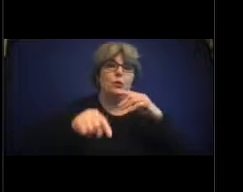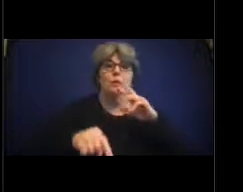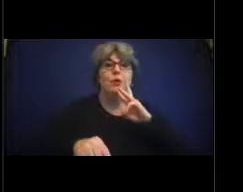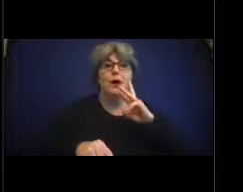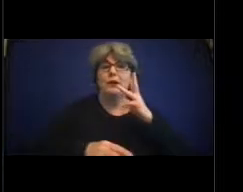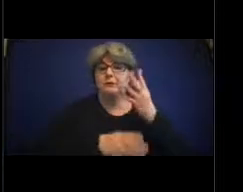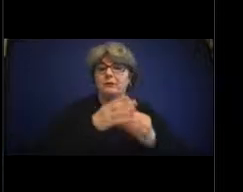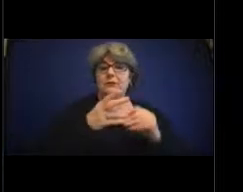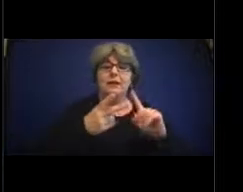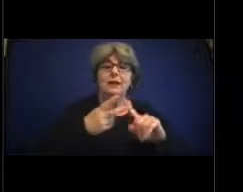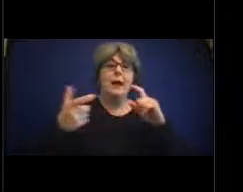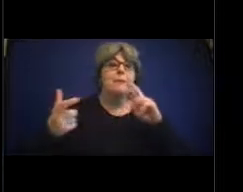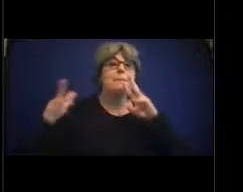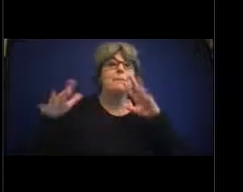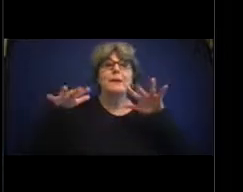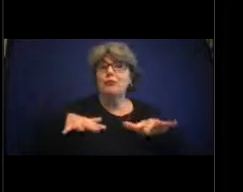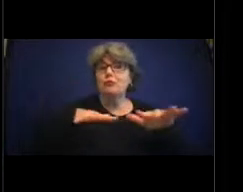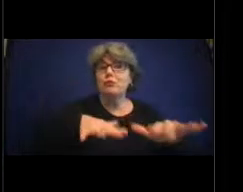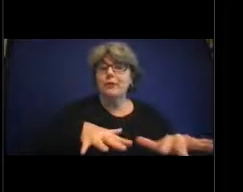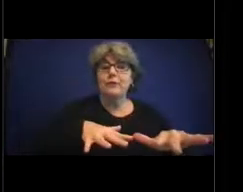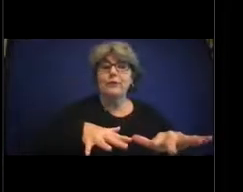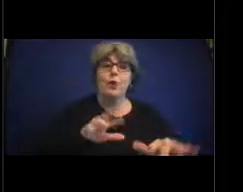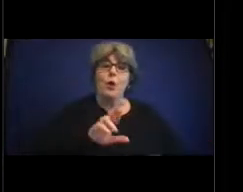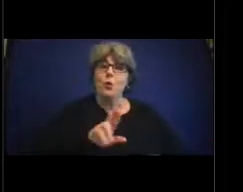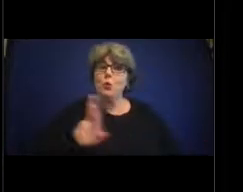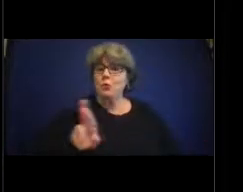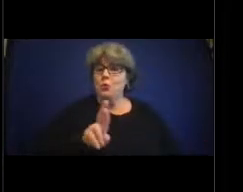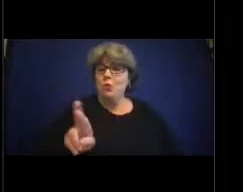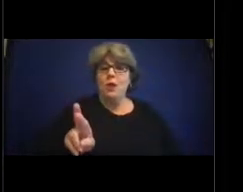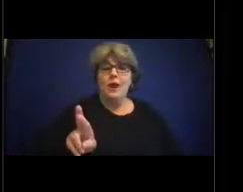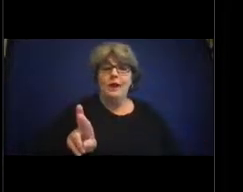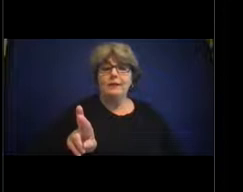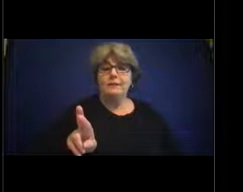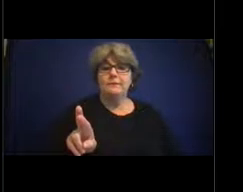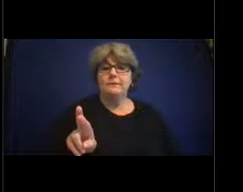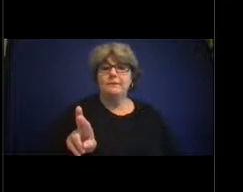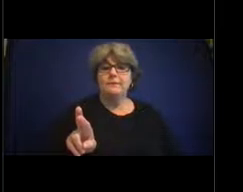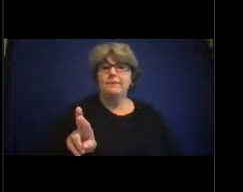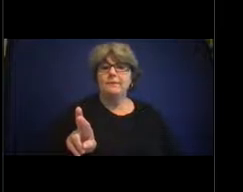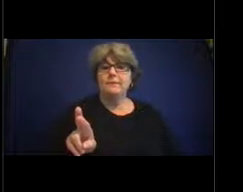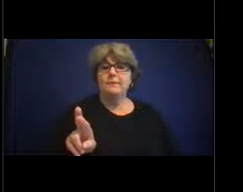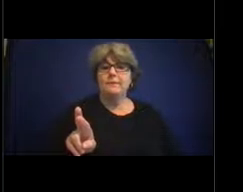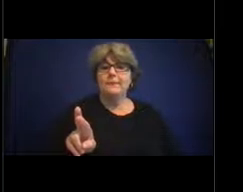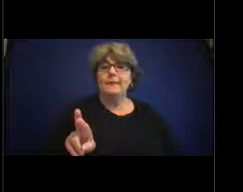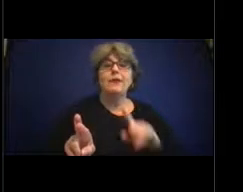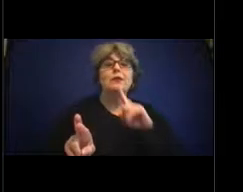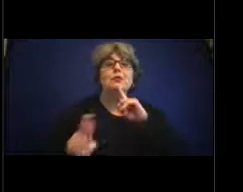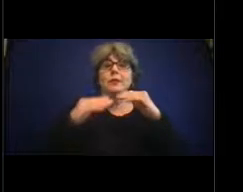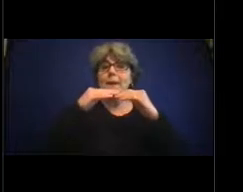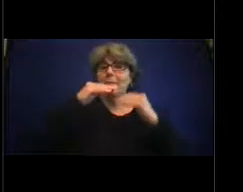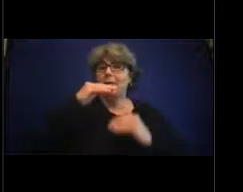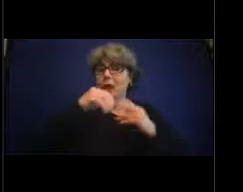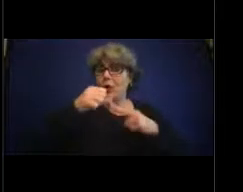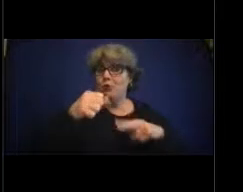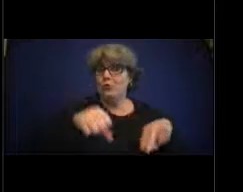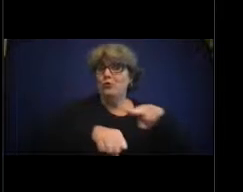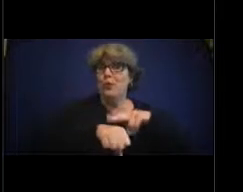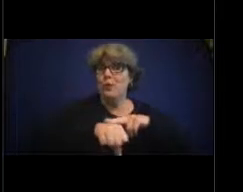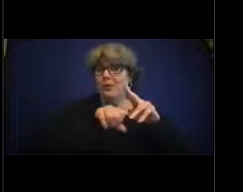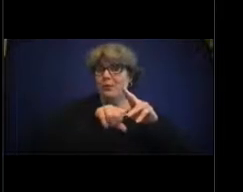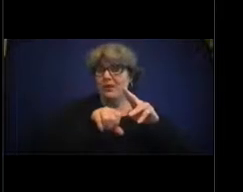largest river in the state on the bottom right, the Missouri River, is much below normal flow right now. And that's